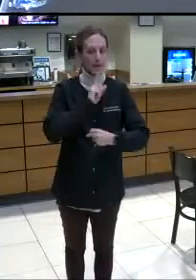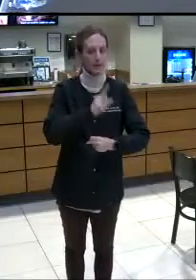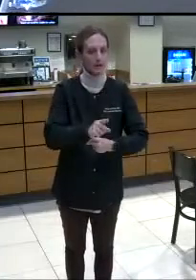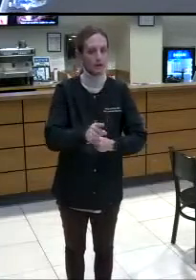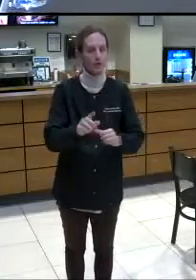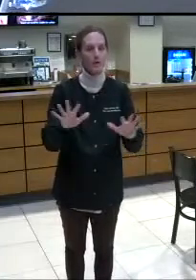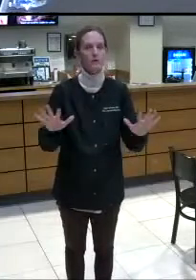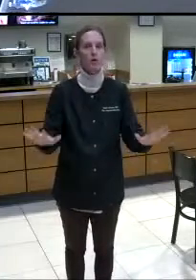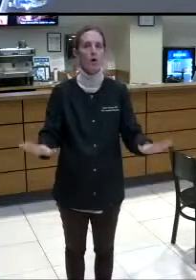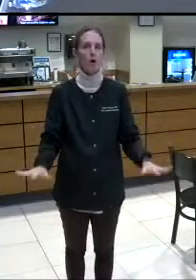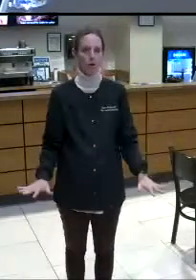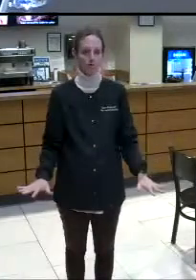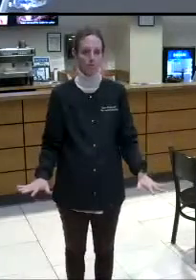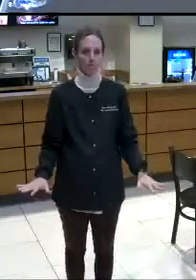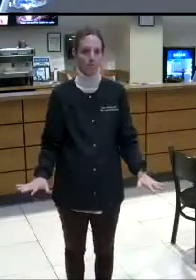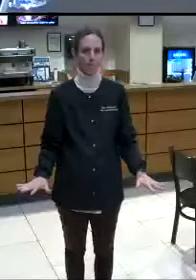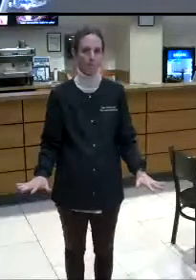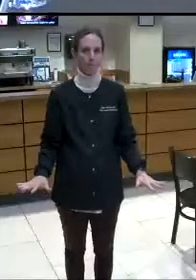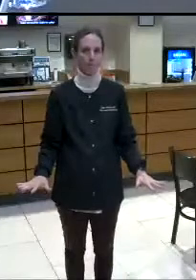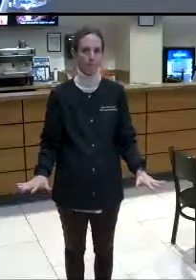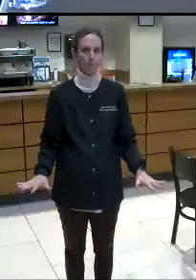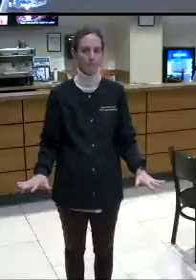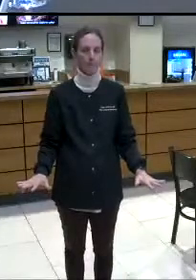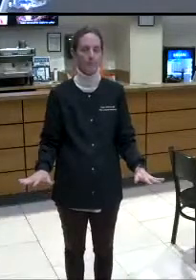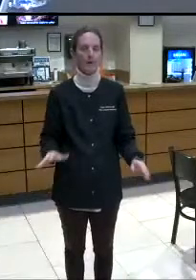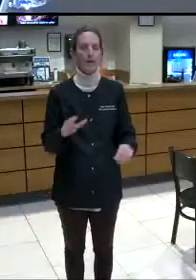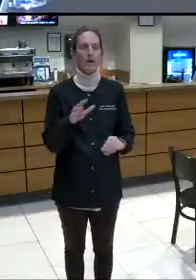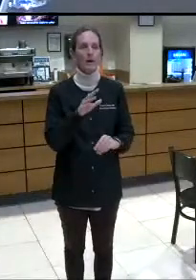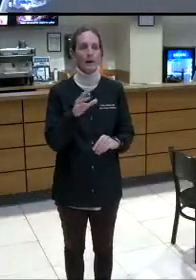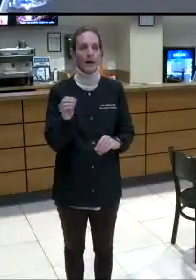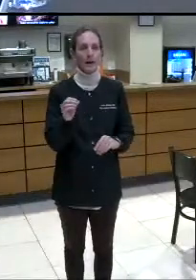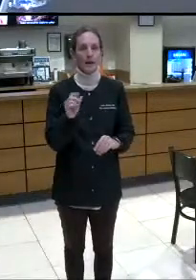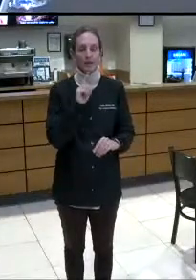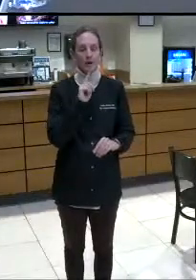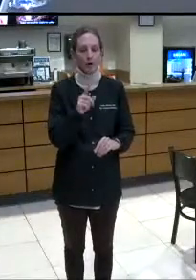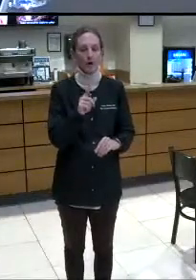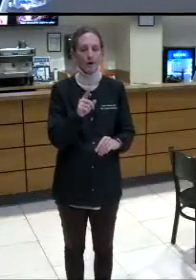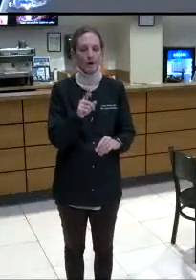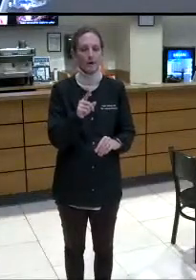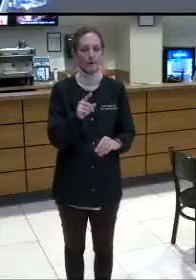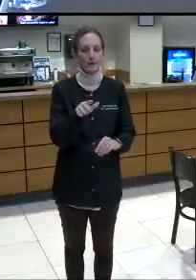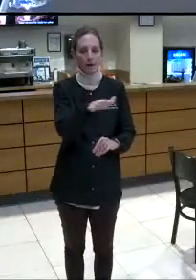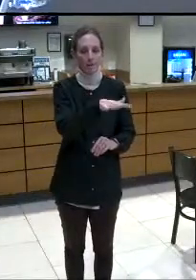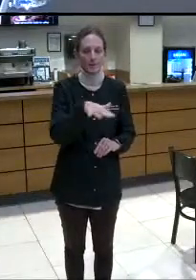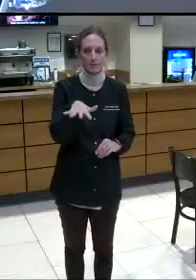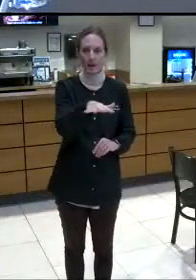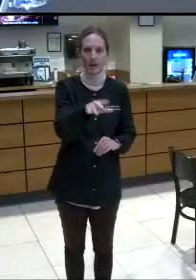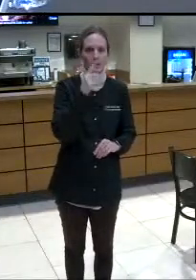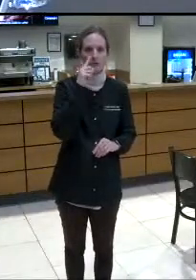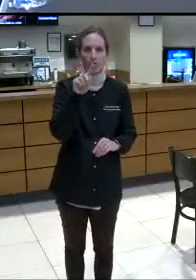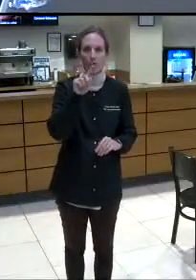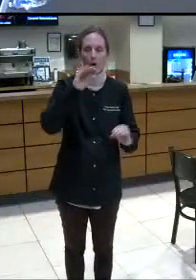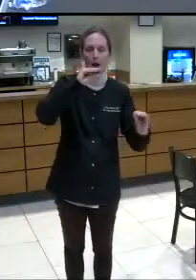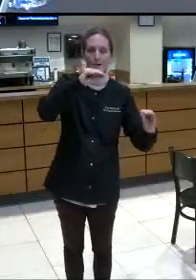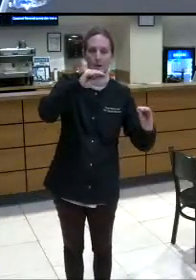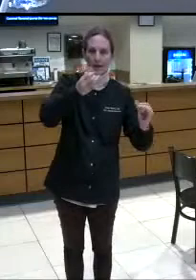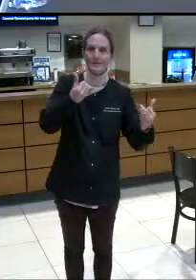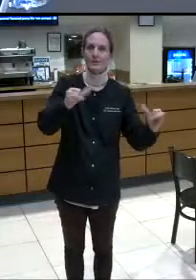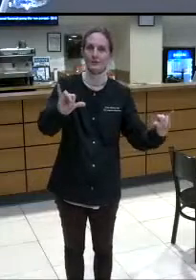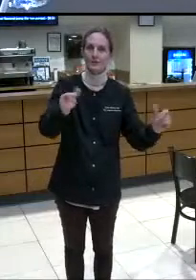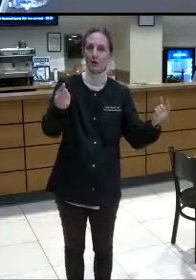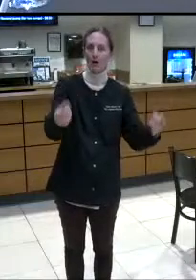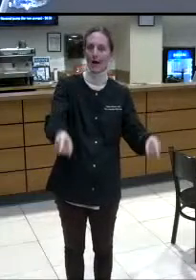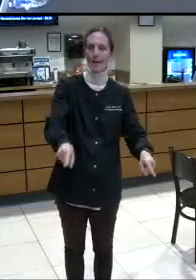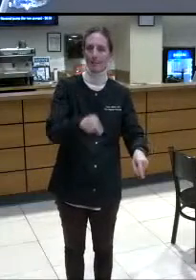calm and there's a space for education to still happen.